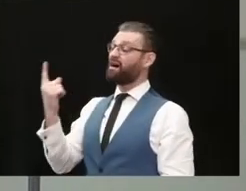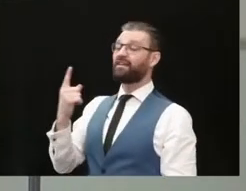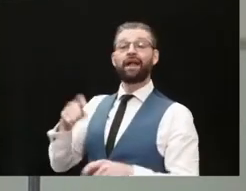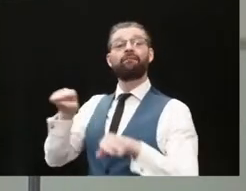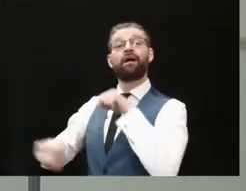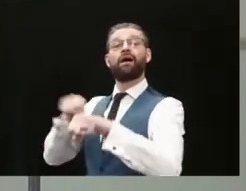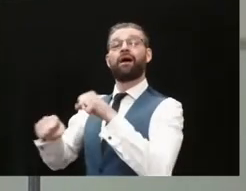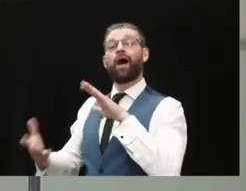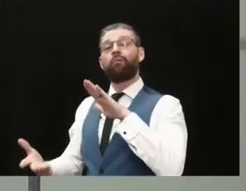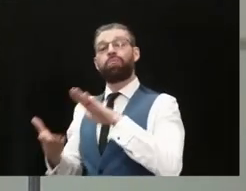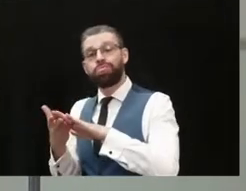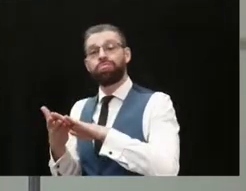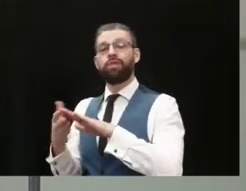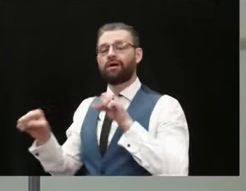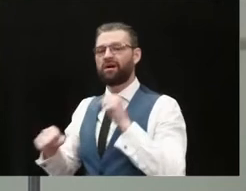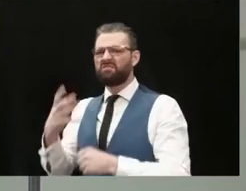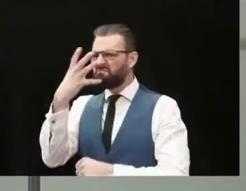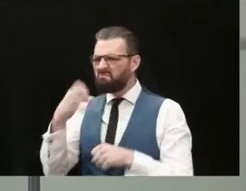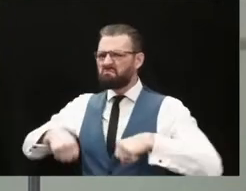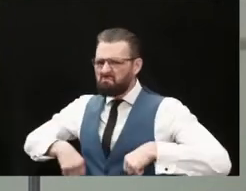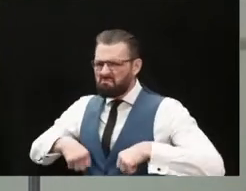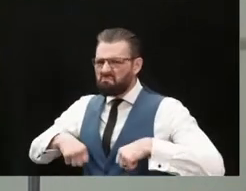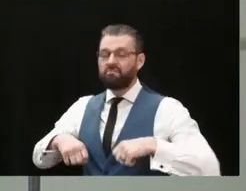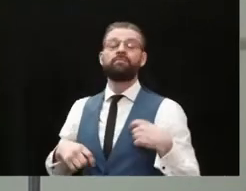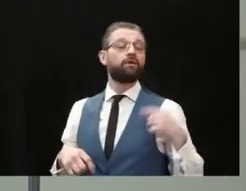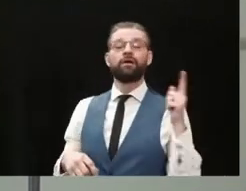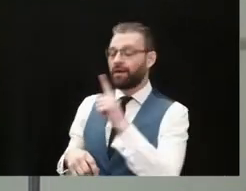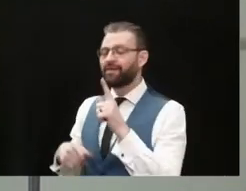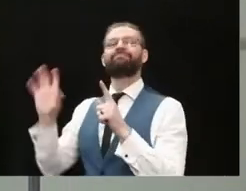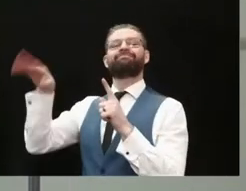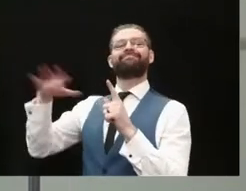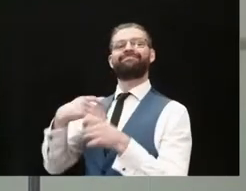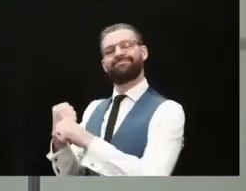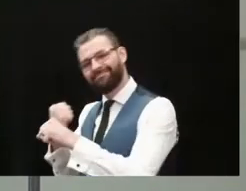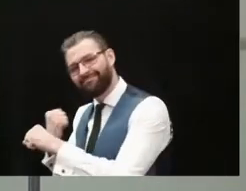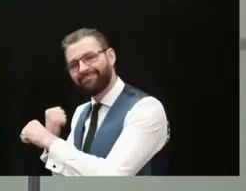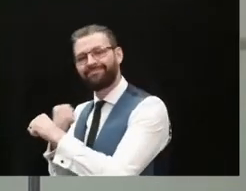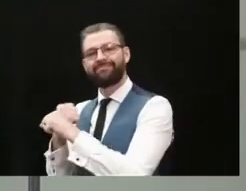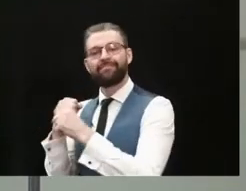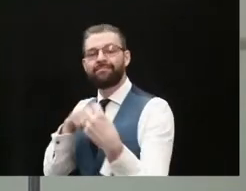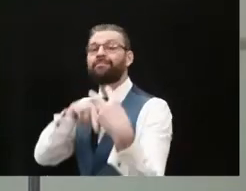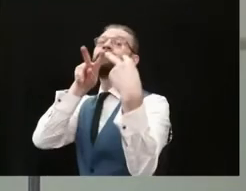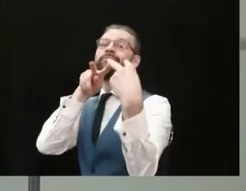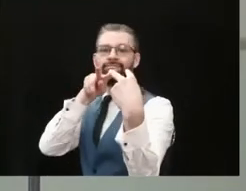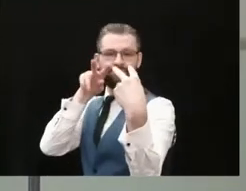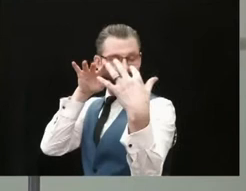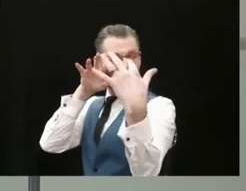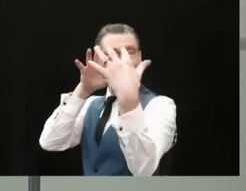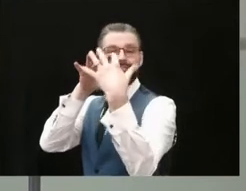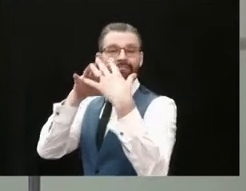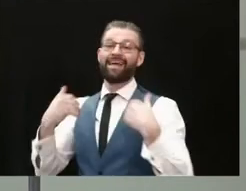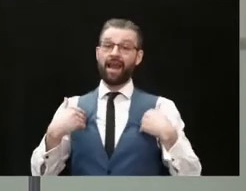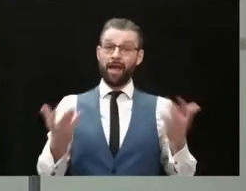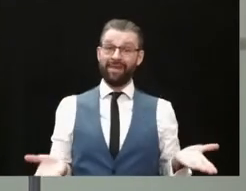puncture and looked pretty miserable, and he mended it for her. And they looked into one another's eyes, and that's why I'm